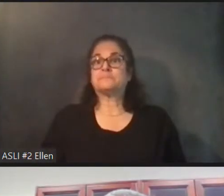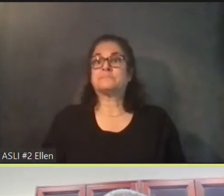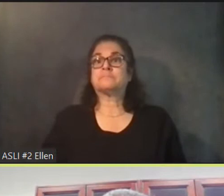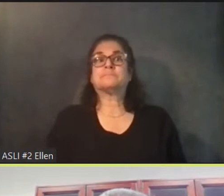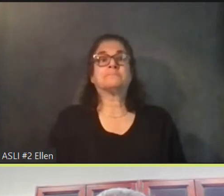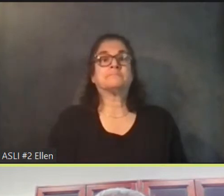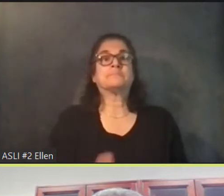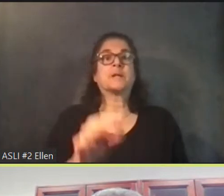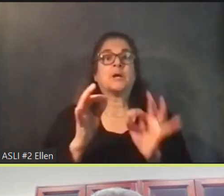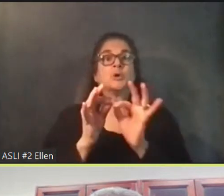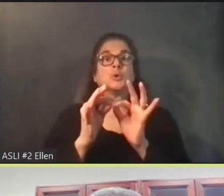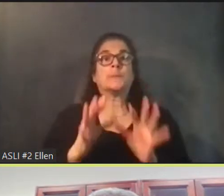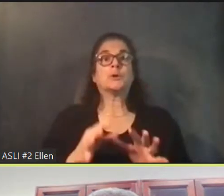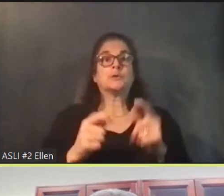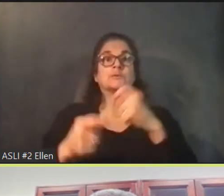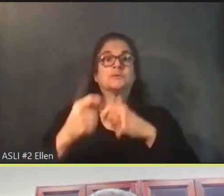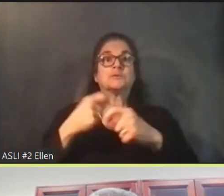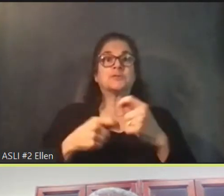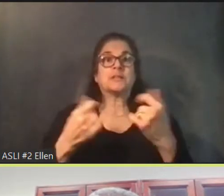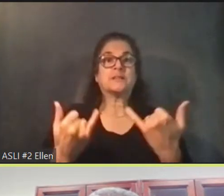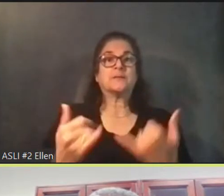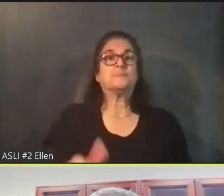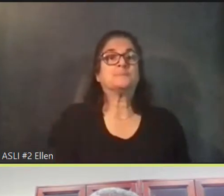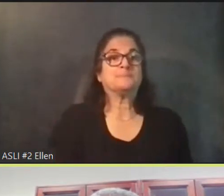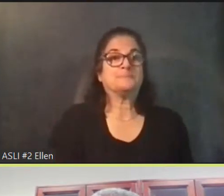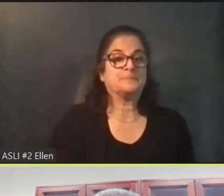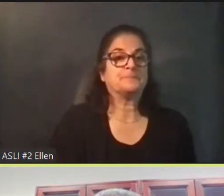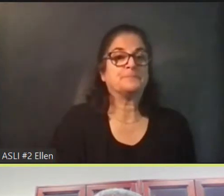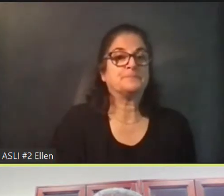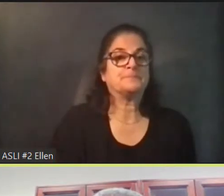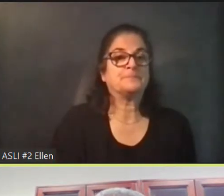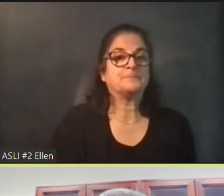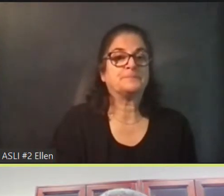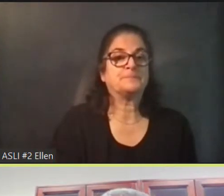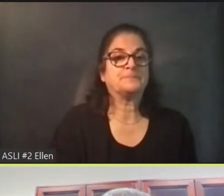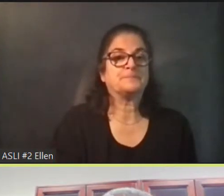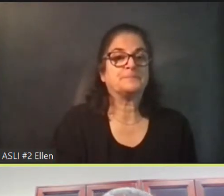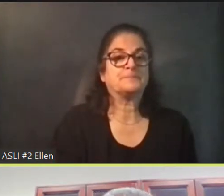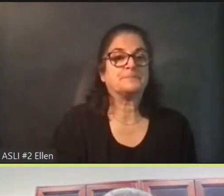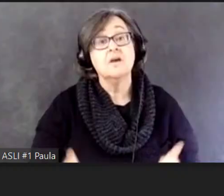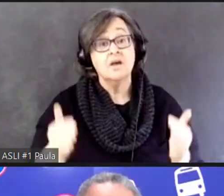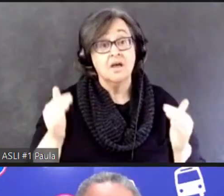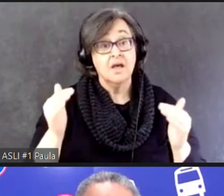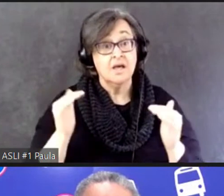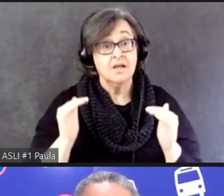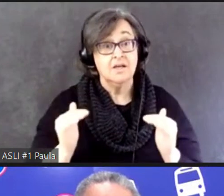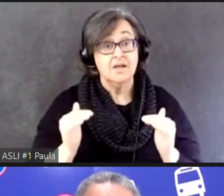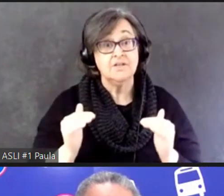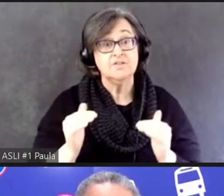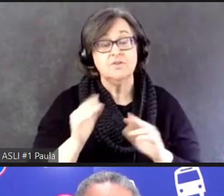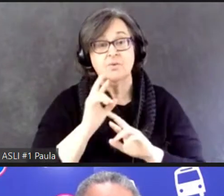Our next order of business is a report from the Committee of Finance, Audit, and Budget.